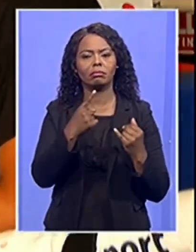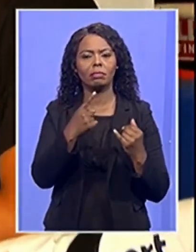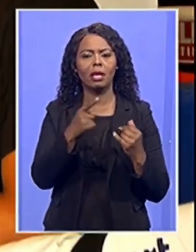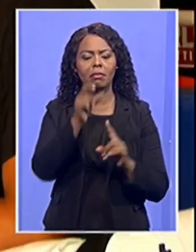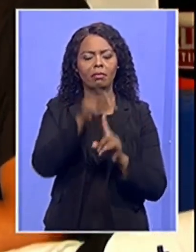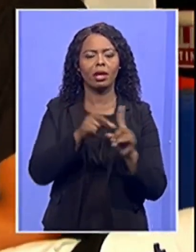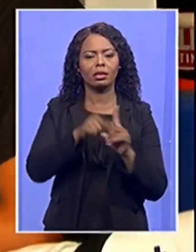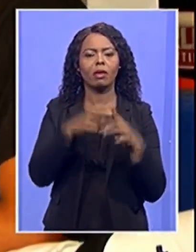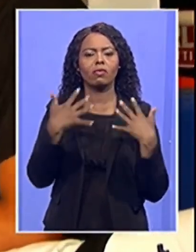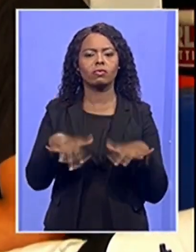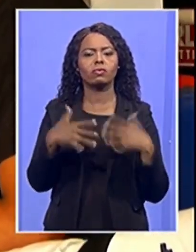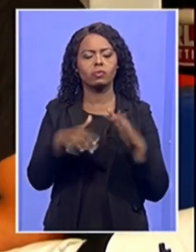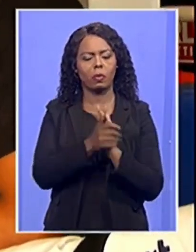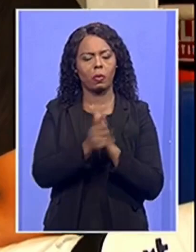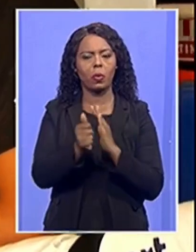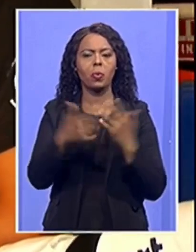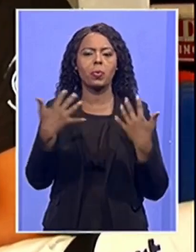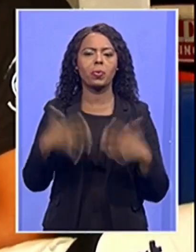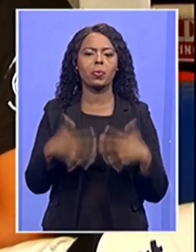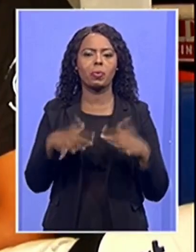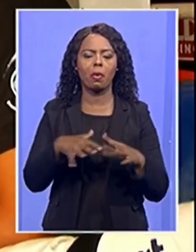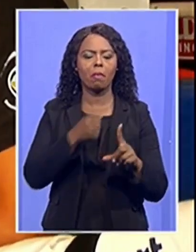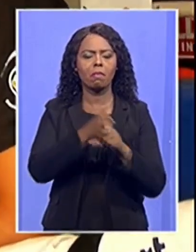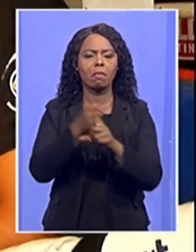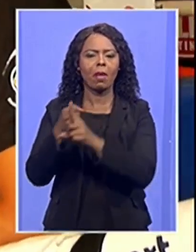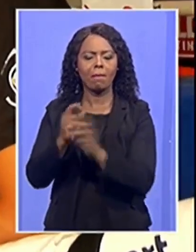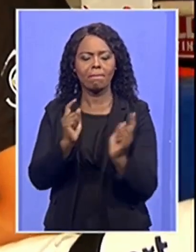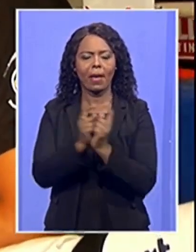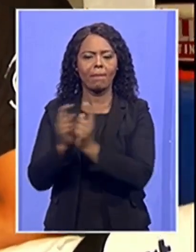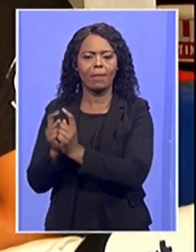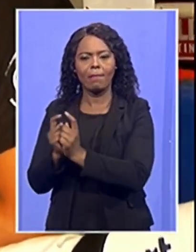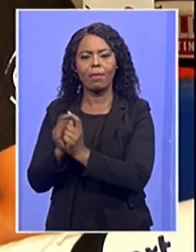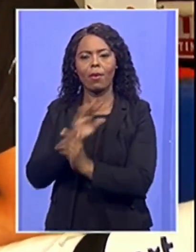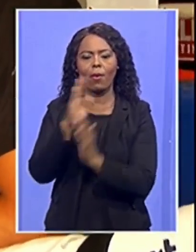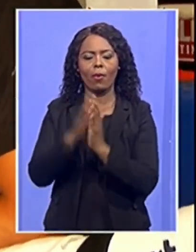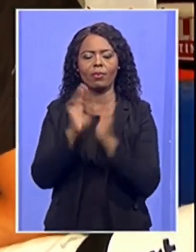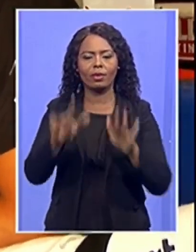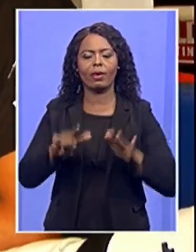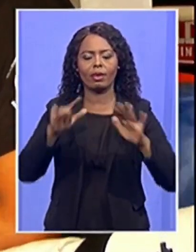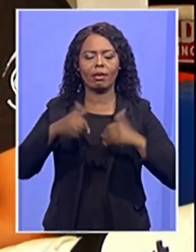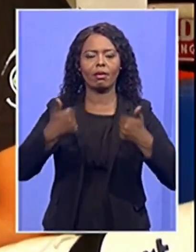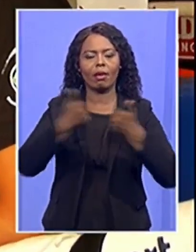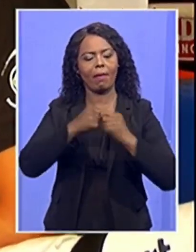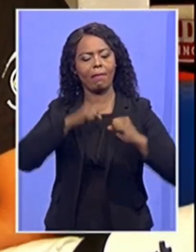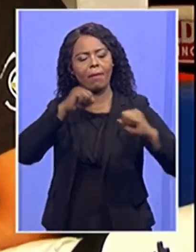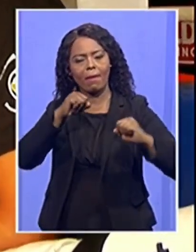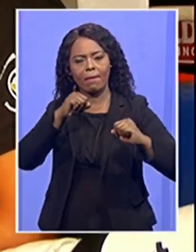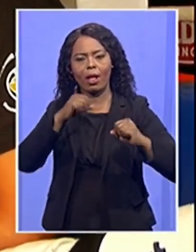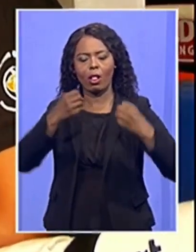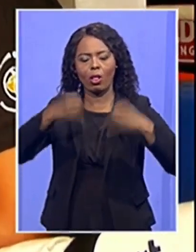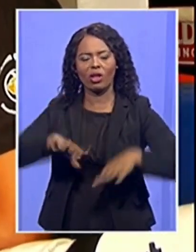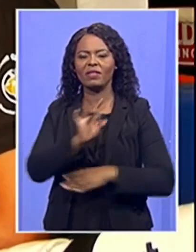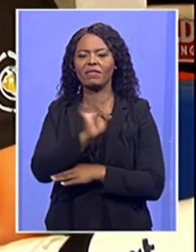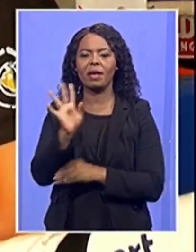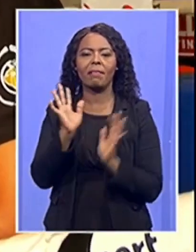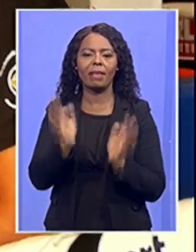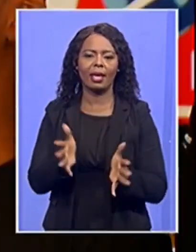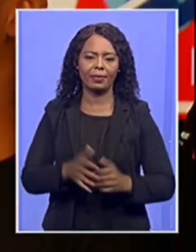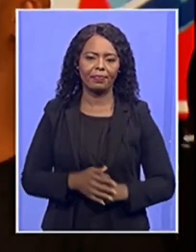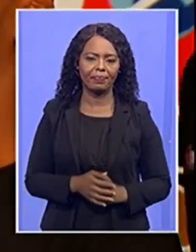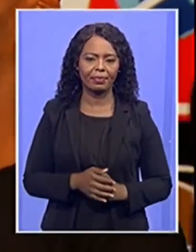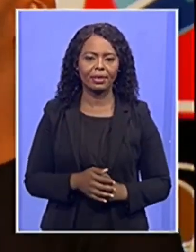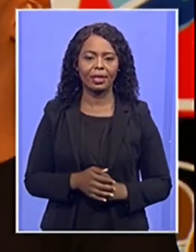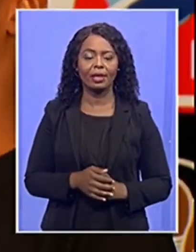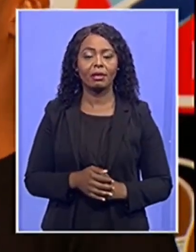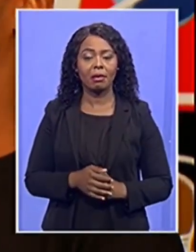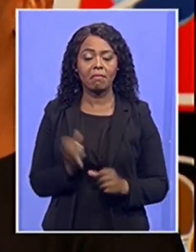seng se hlwahlwa seo ha jwale se lwanneng dintwa tse 17 mme a lahlelwa ke ntwa e le nngwe. Mosebetsi